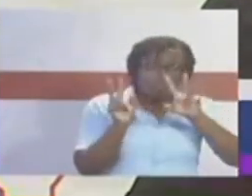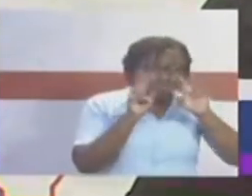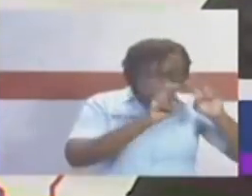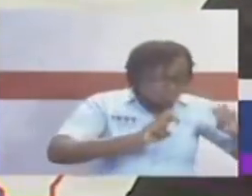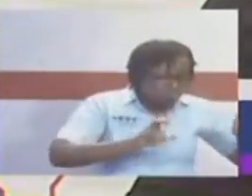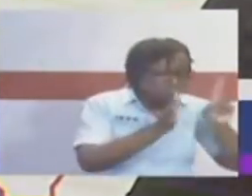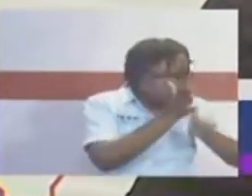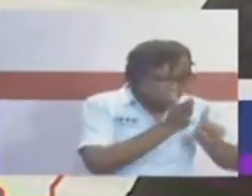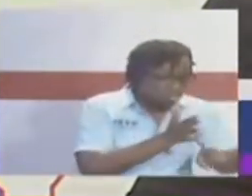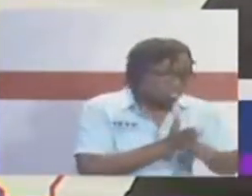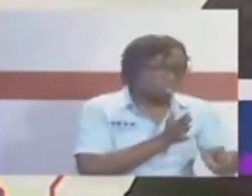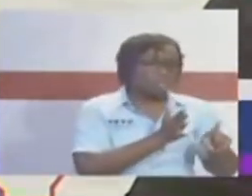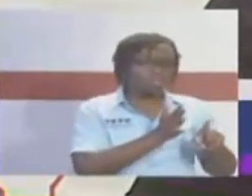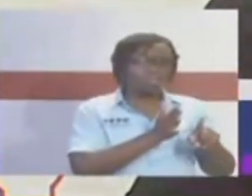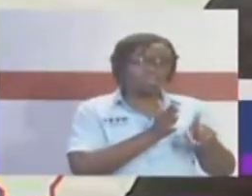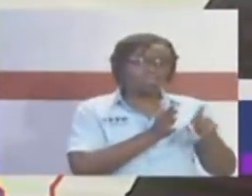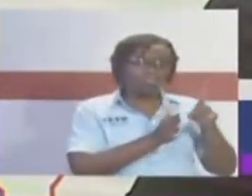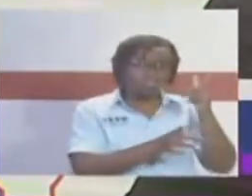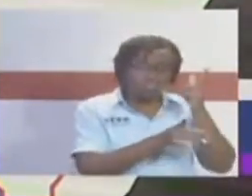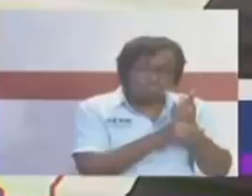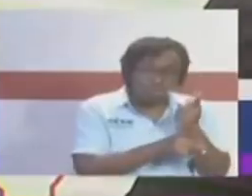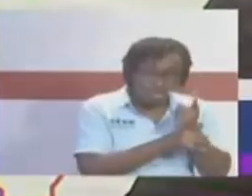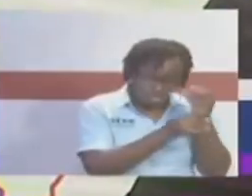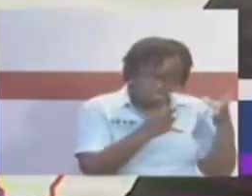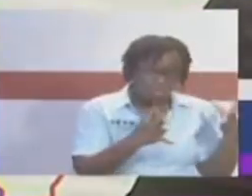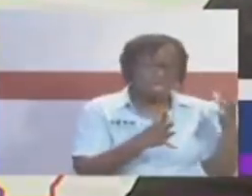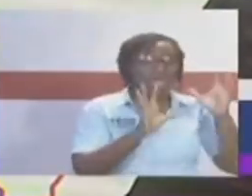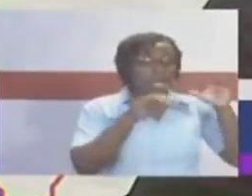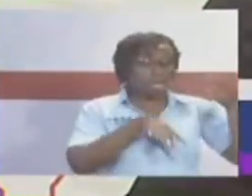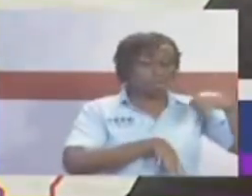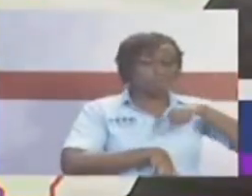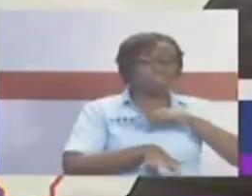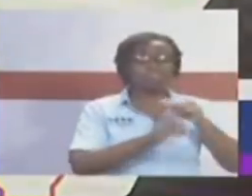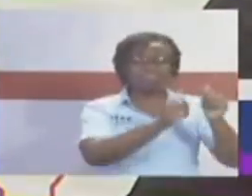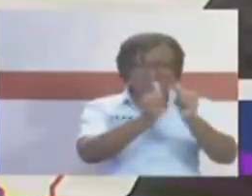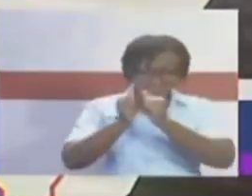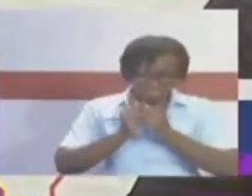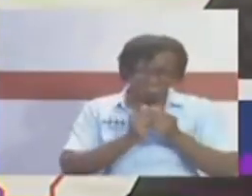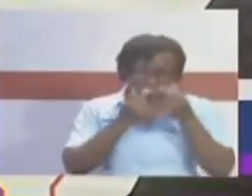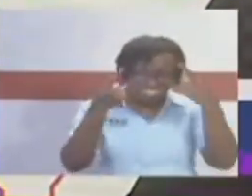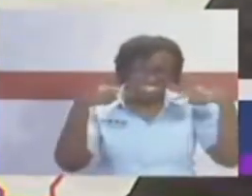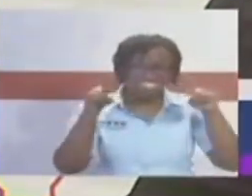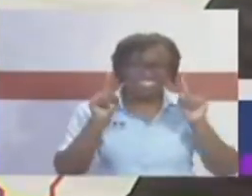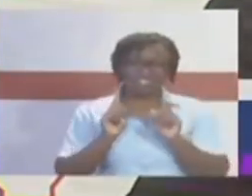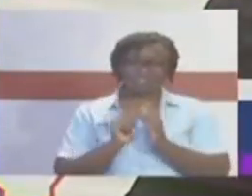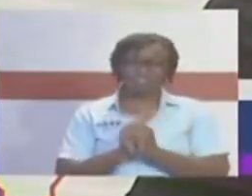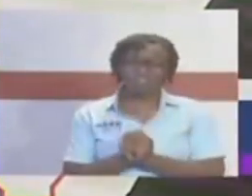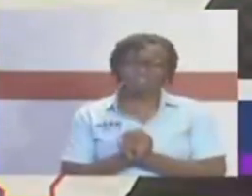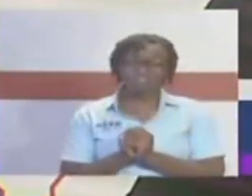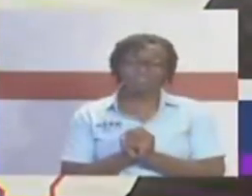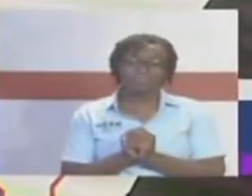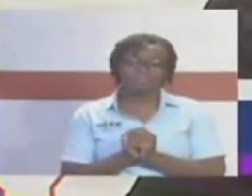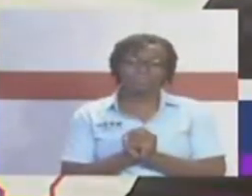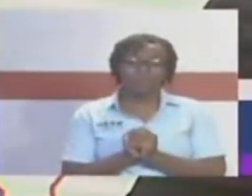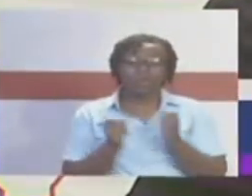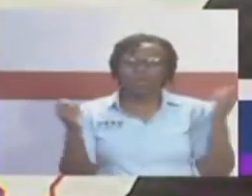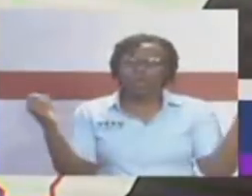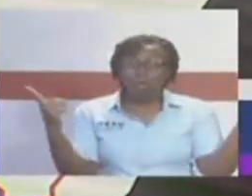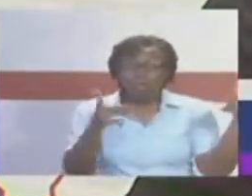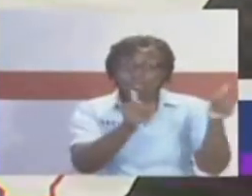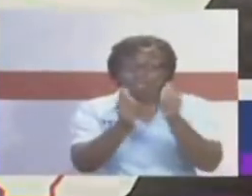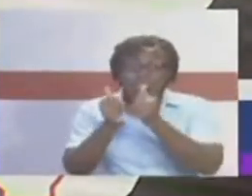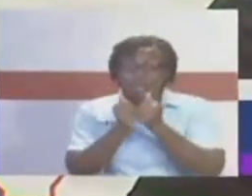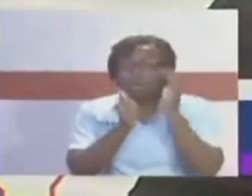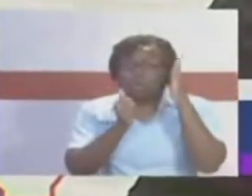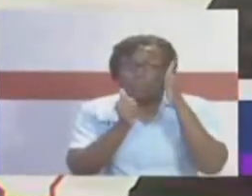sources of information. We can do this together as a team, Trinidad and Tobago. Together, everyone achieves